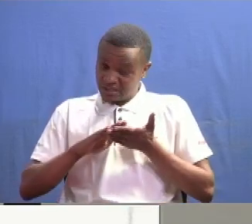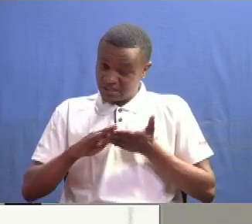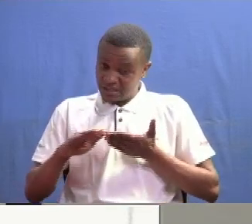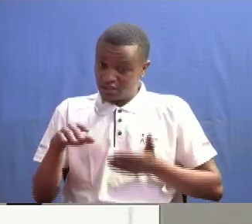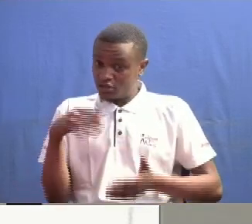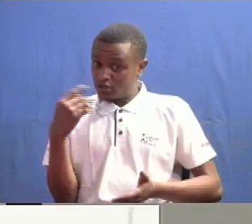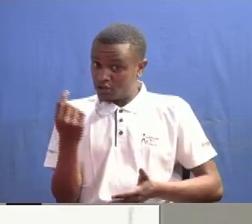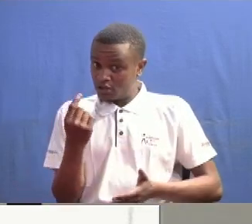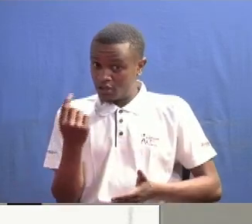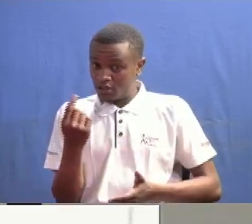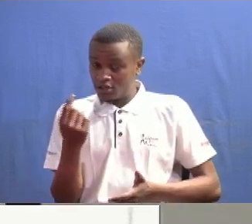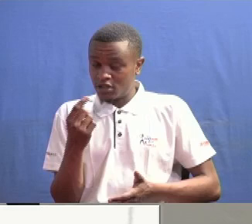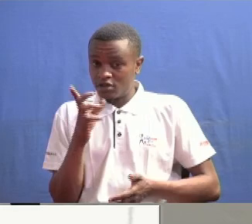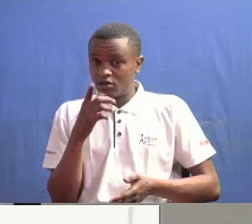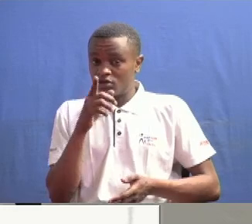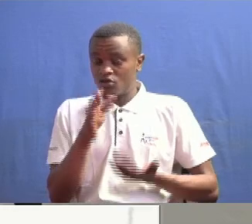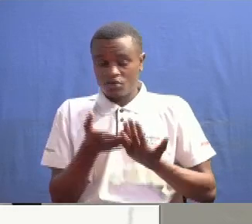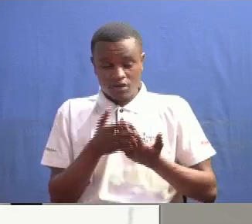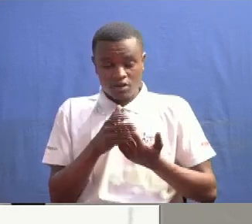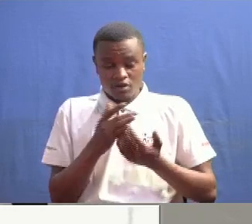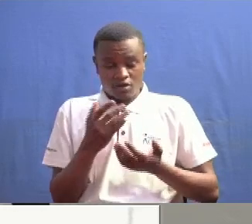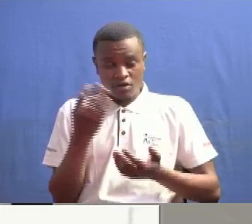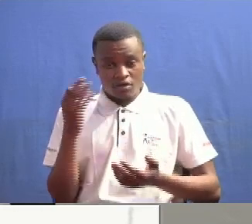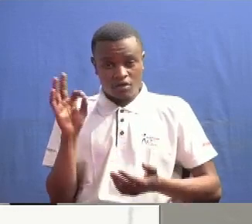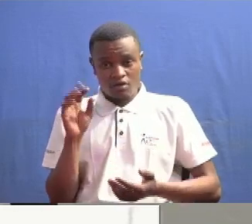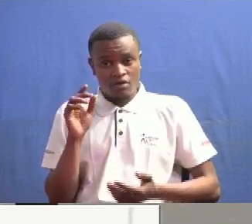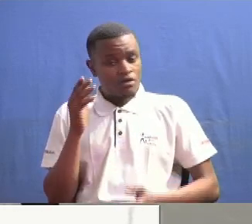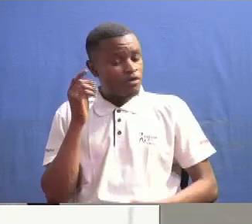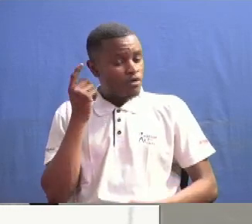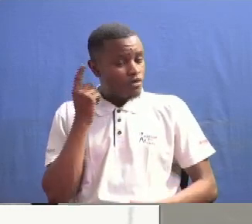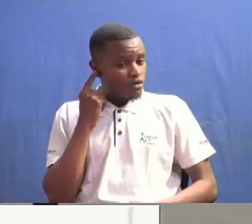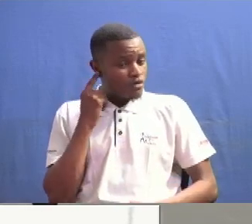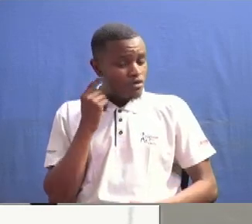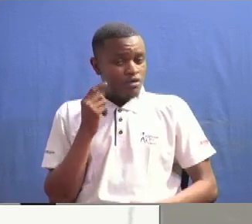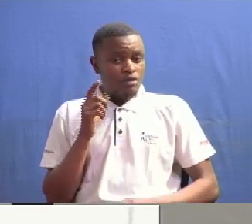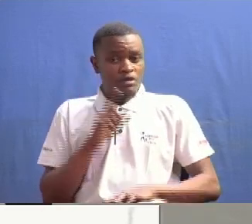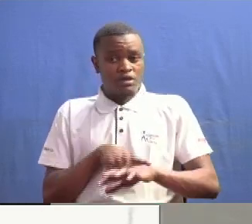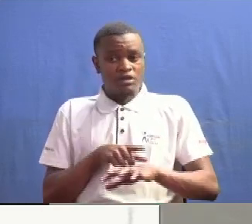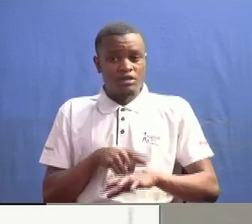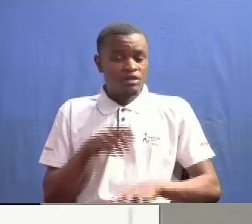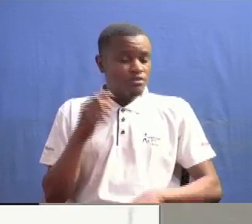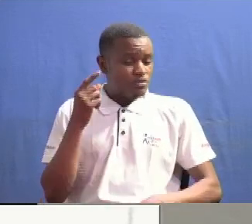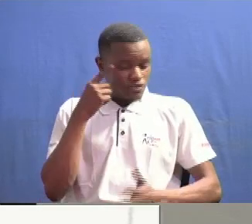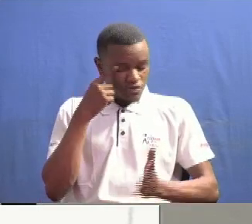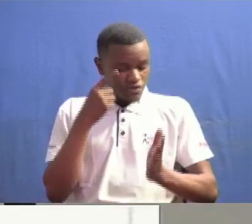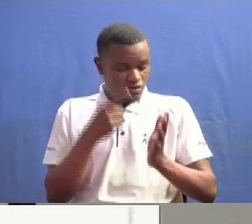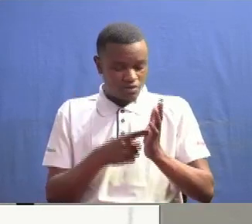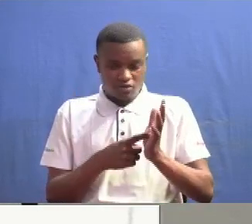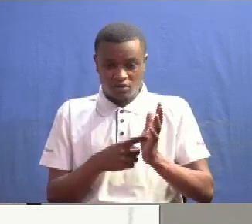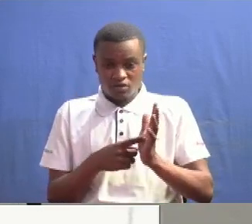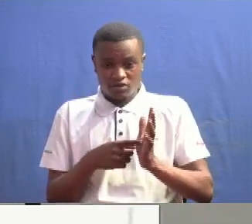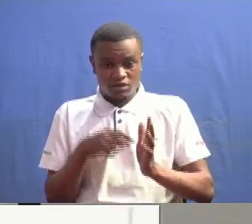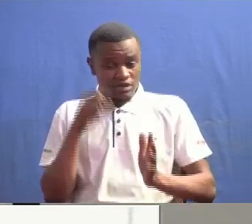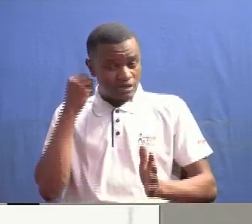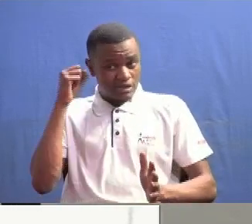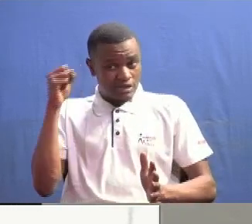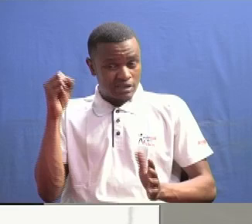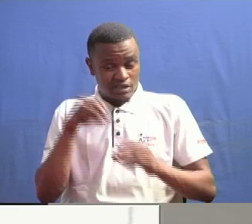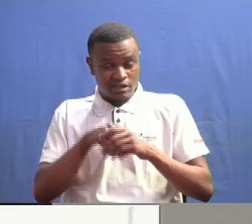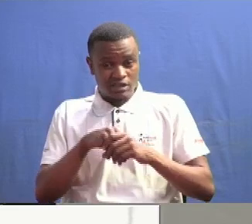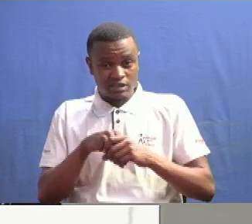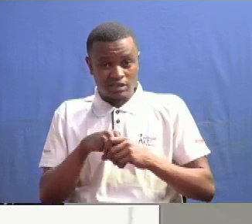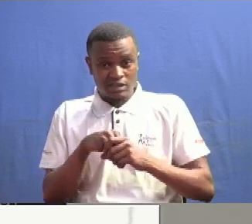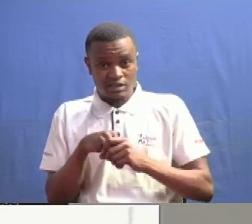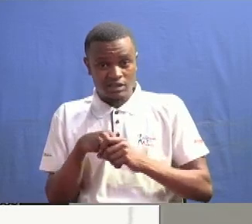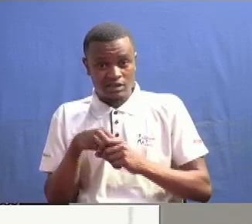your ear, if you notice any sound in your ear that is not physically present, then I'd advise